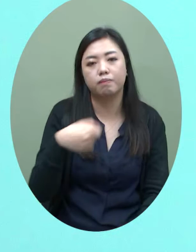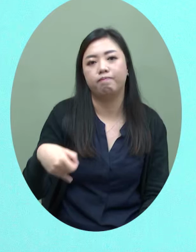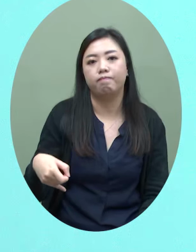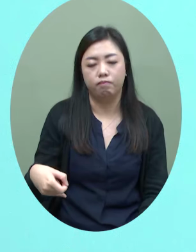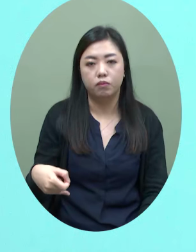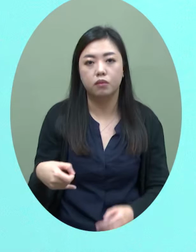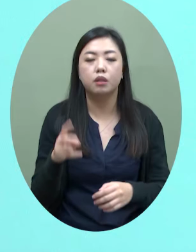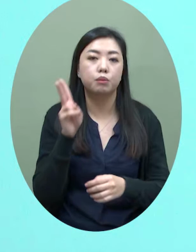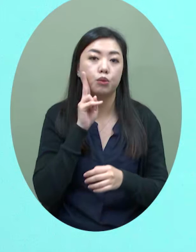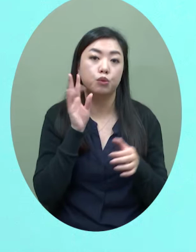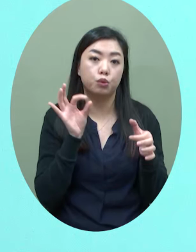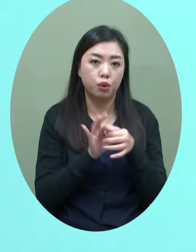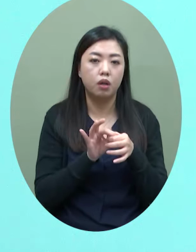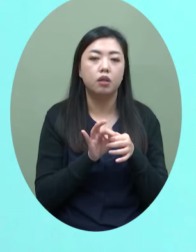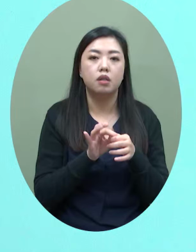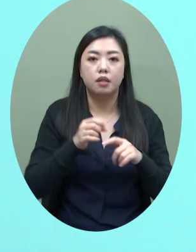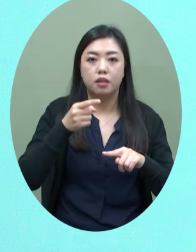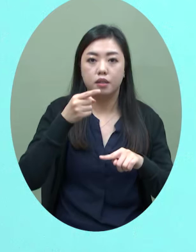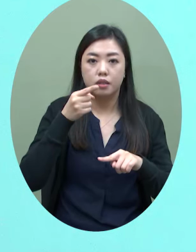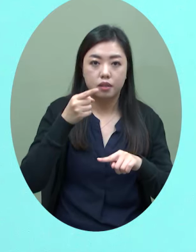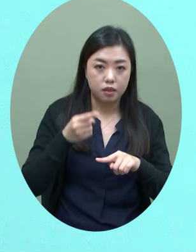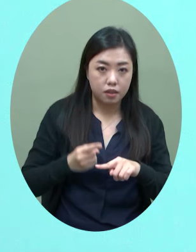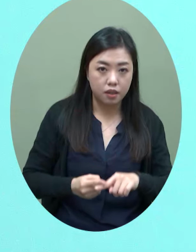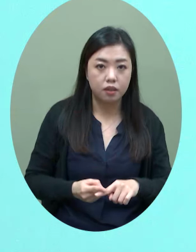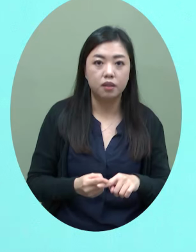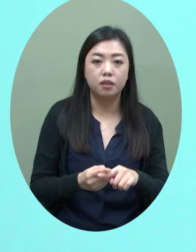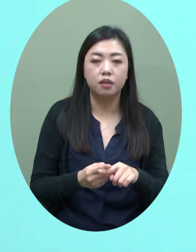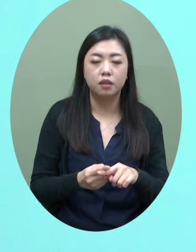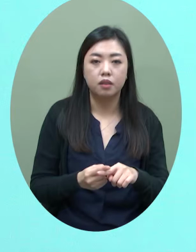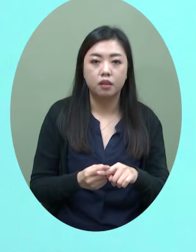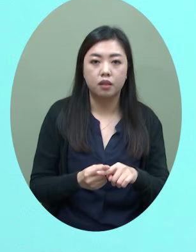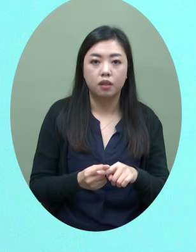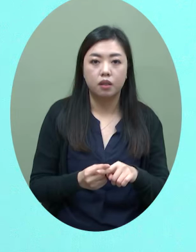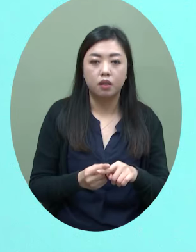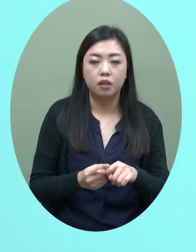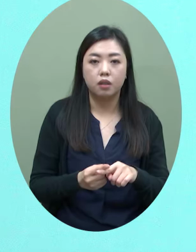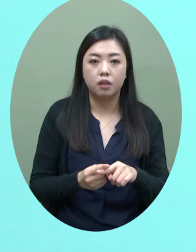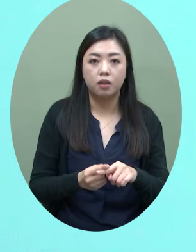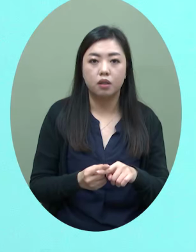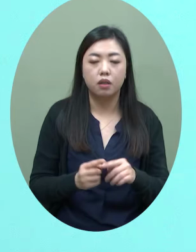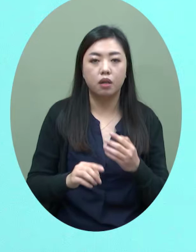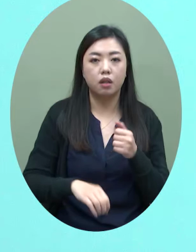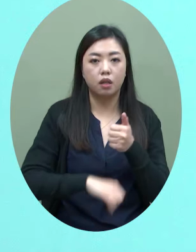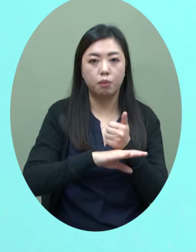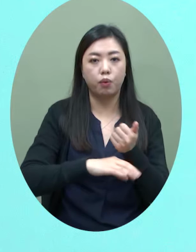proposals that will go into the revised Annex 1 and Annex 2 of the Basic Law.